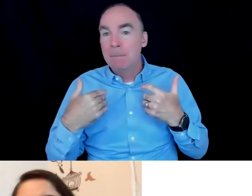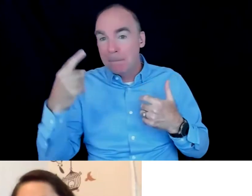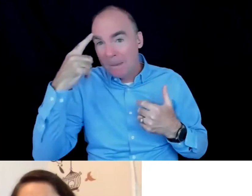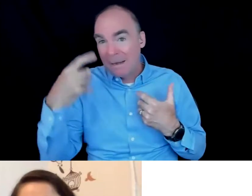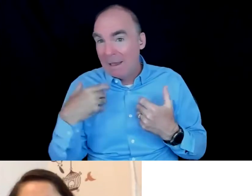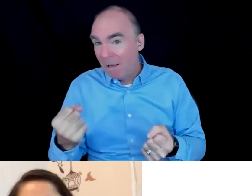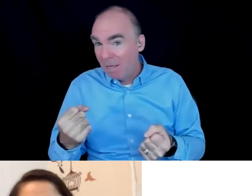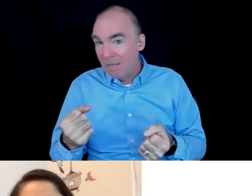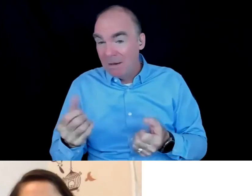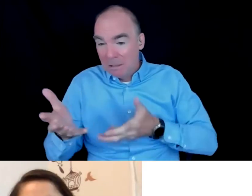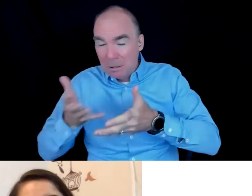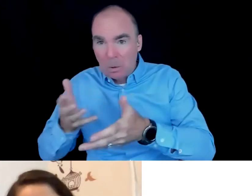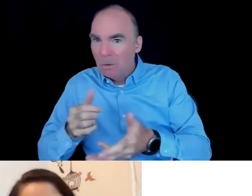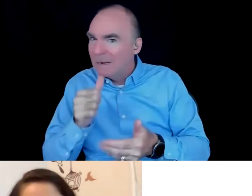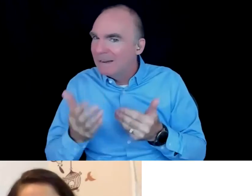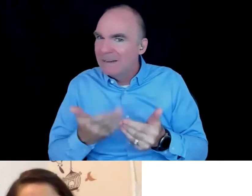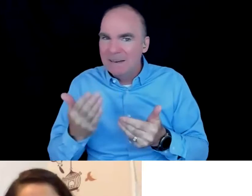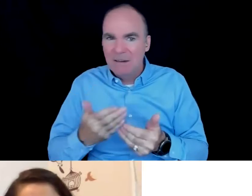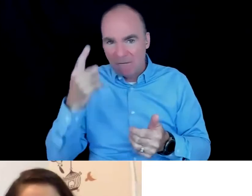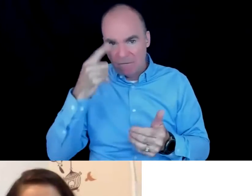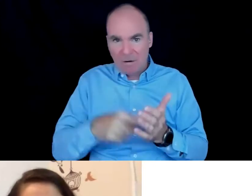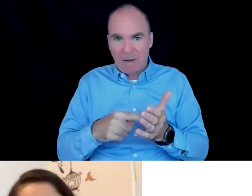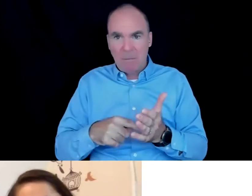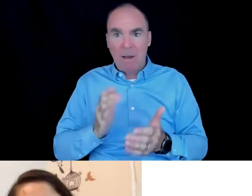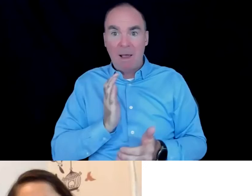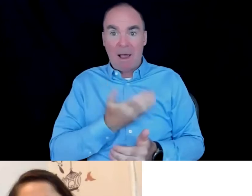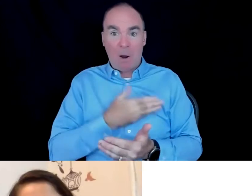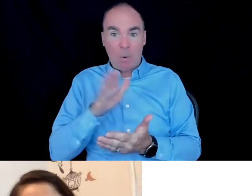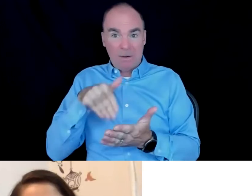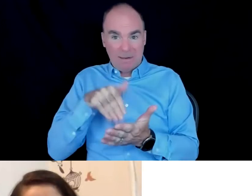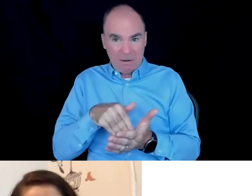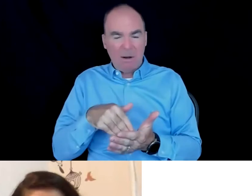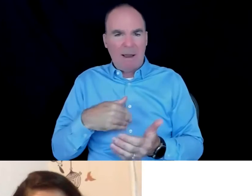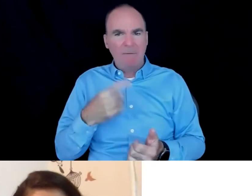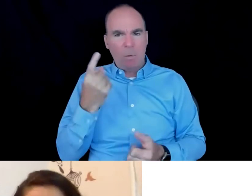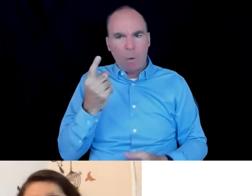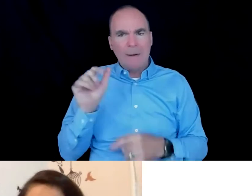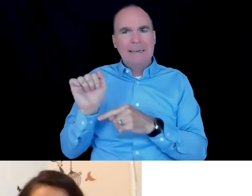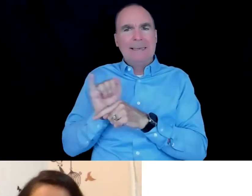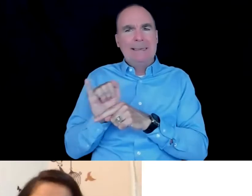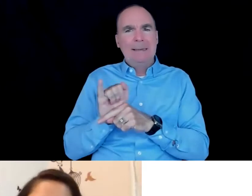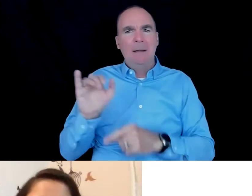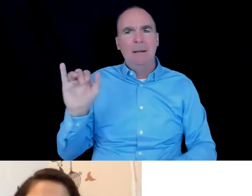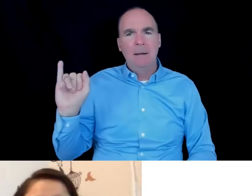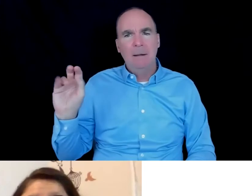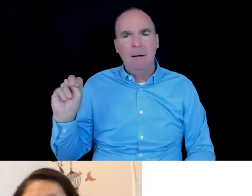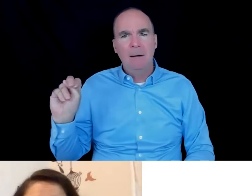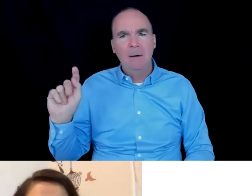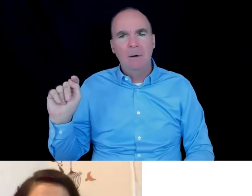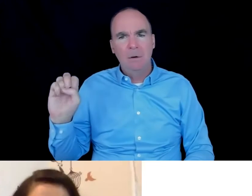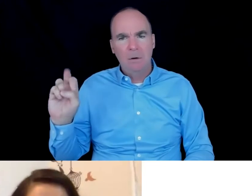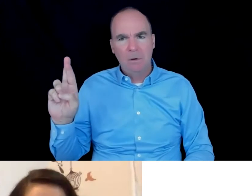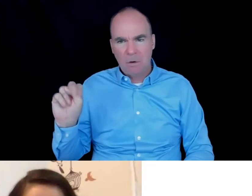different. At my center, we have been internally also doing a lot of dialogue around queer affirmative practices. What does it mean? Learning